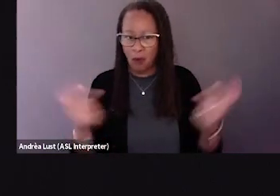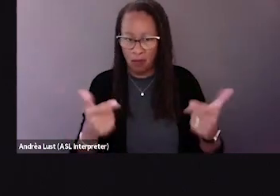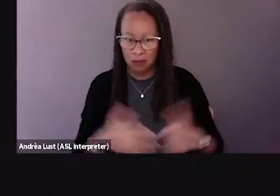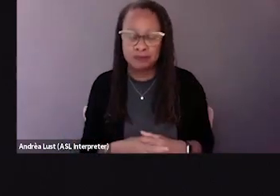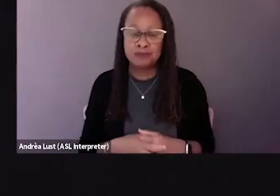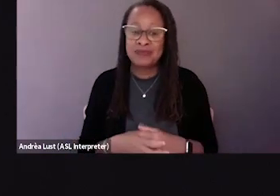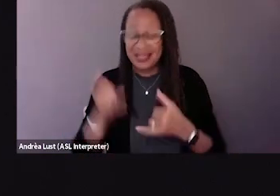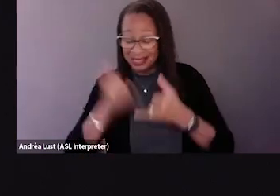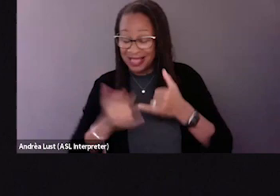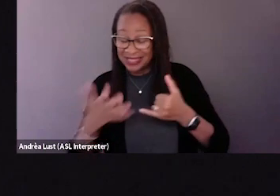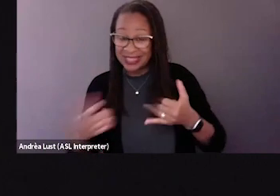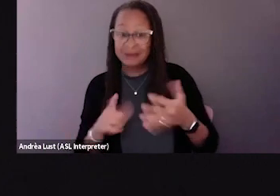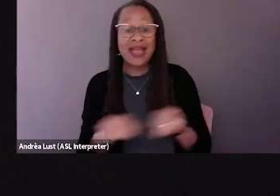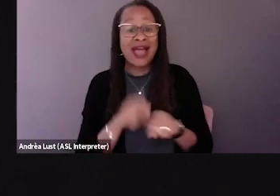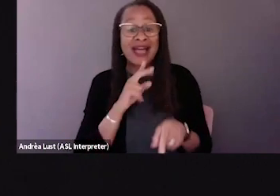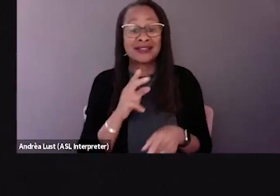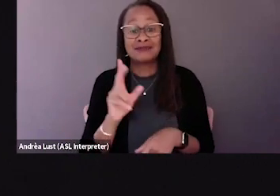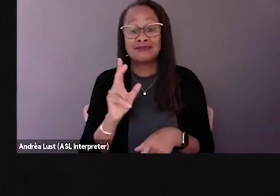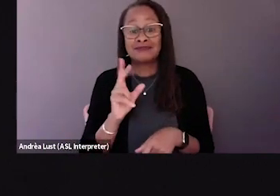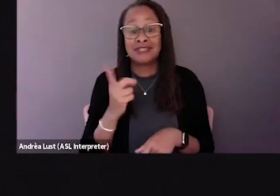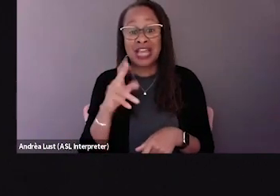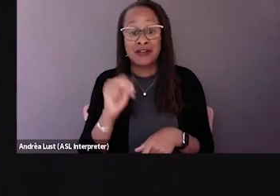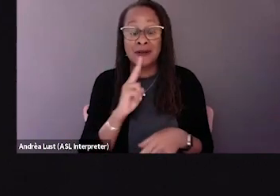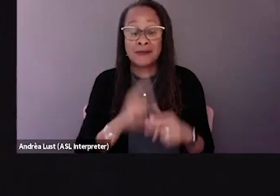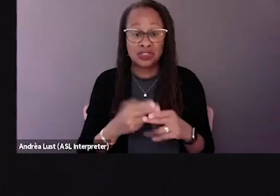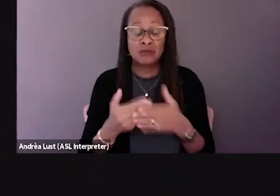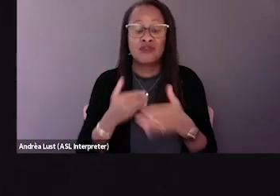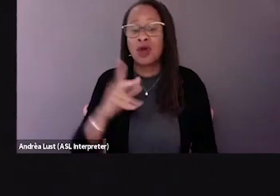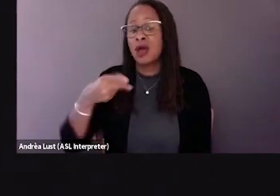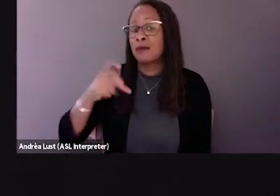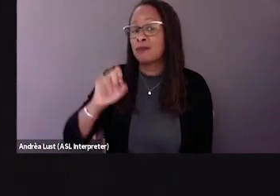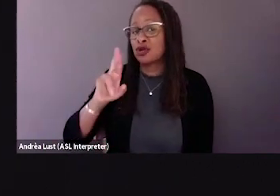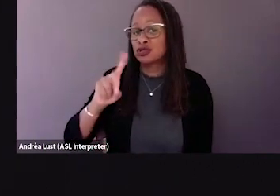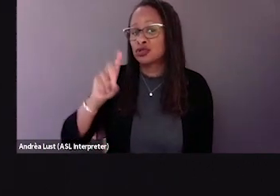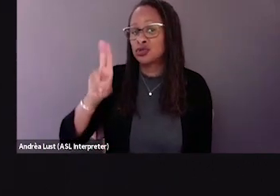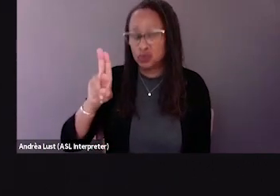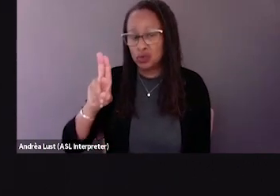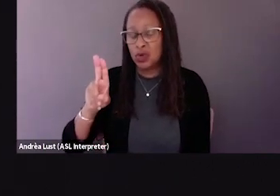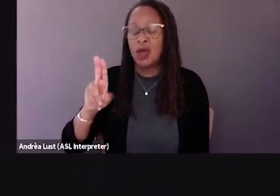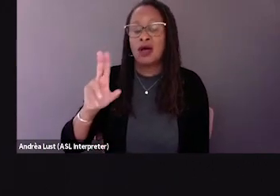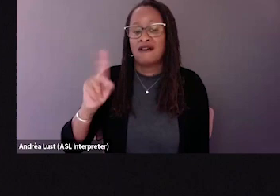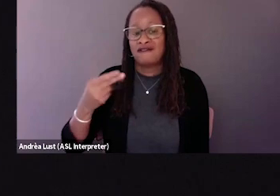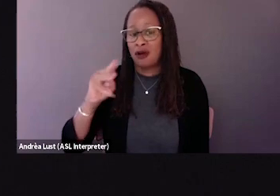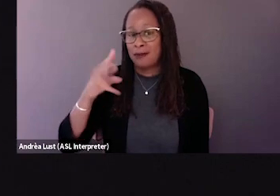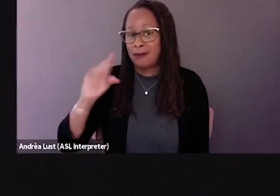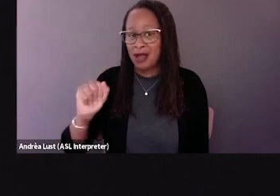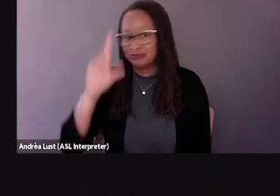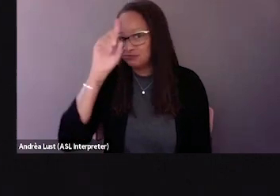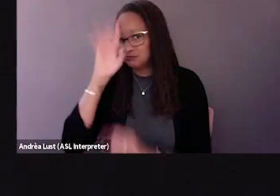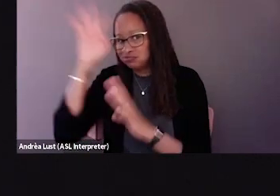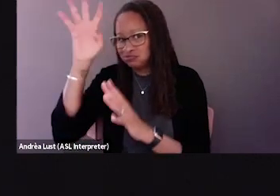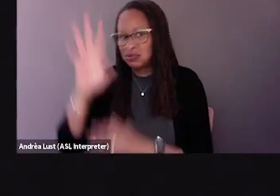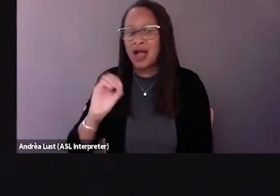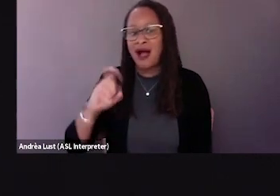least, as Darren mentioned before, Purdue Pharma came out with OxyContin and started a